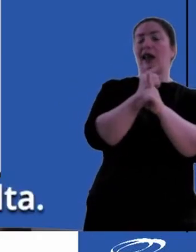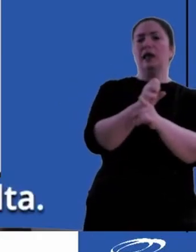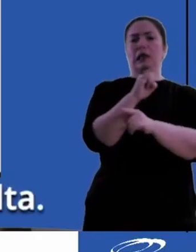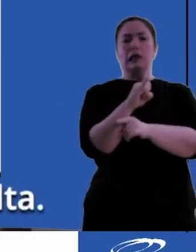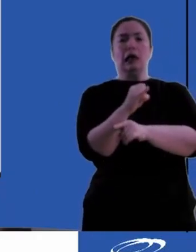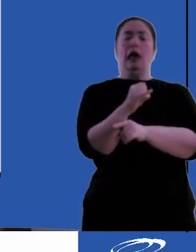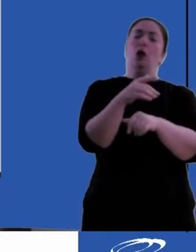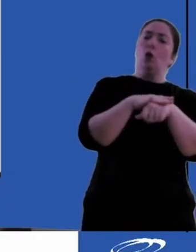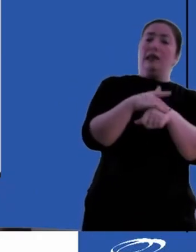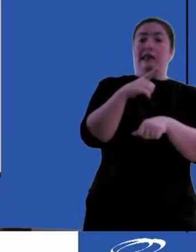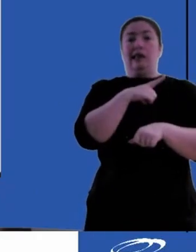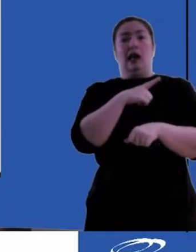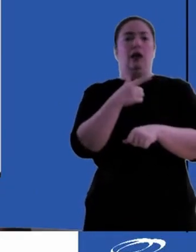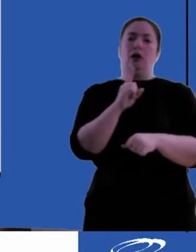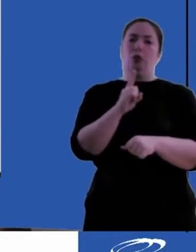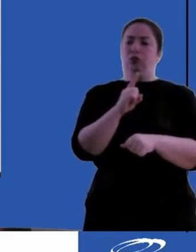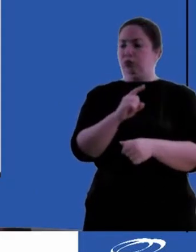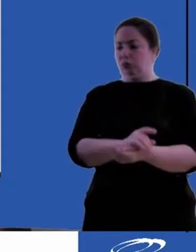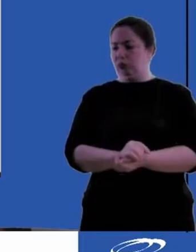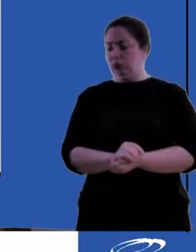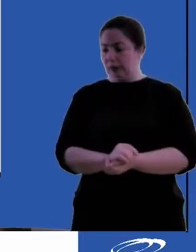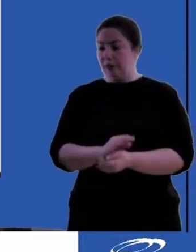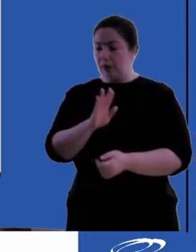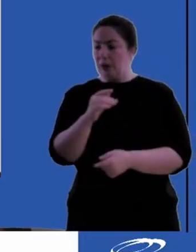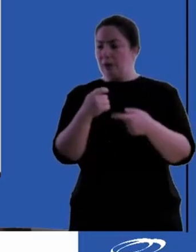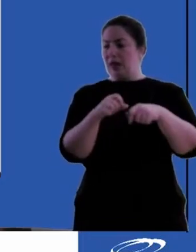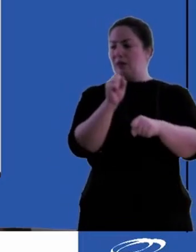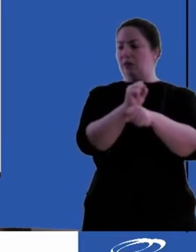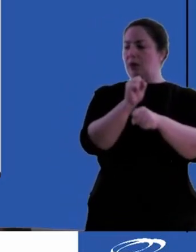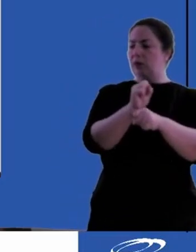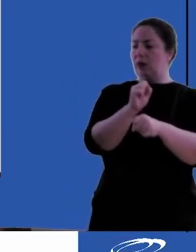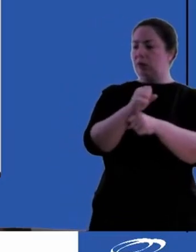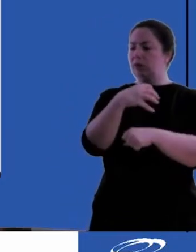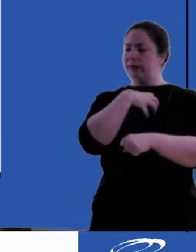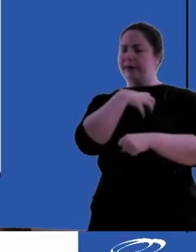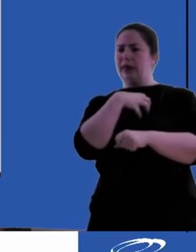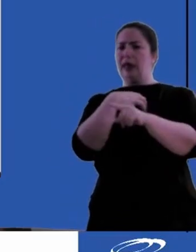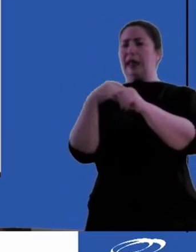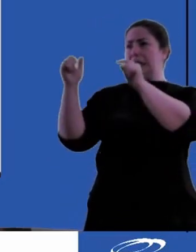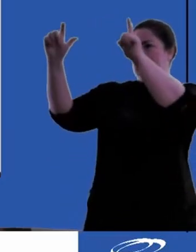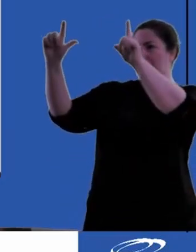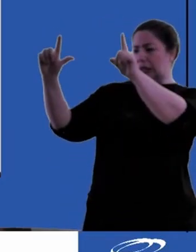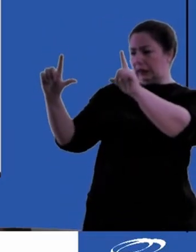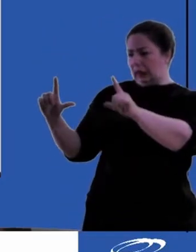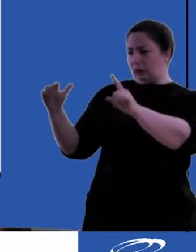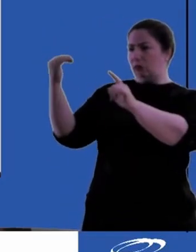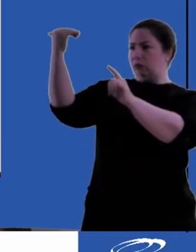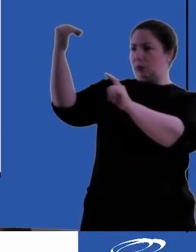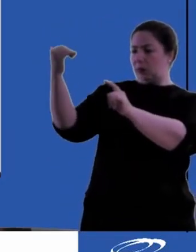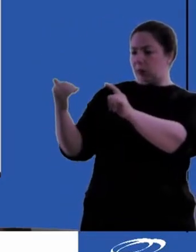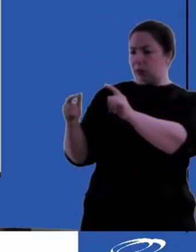high. Now, you might look at this and say, well, wait a second, that sensitivity is not great. And that's a challenge